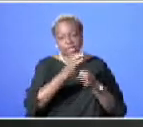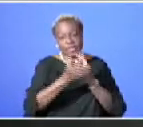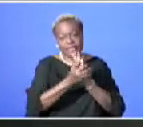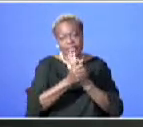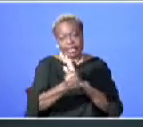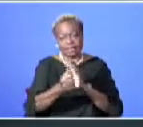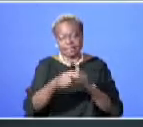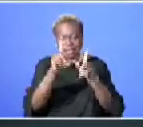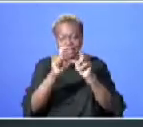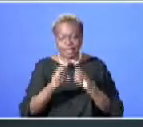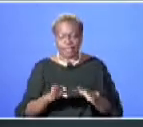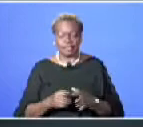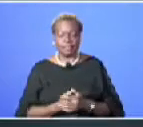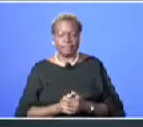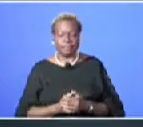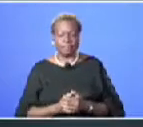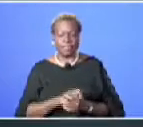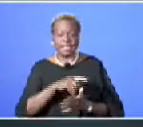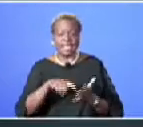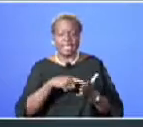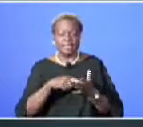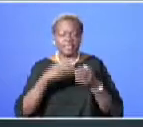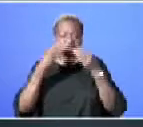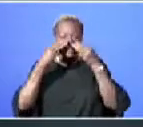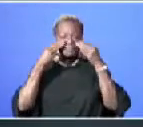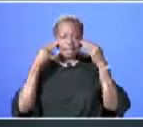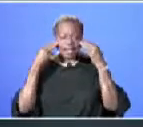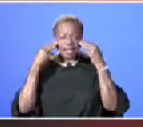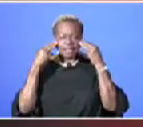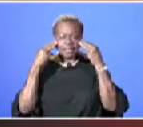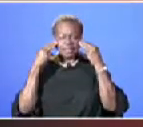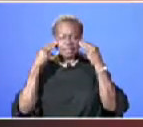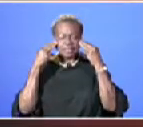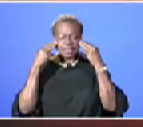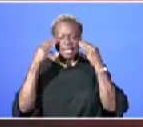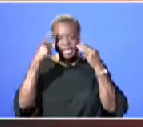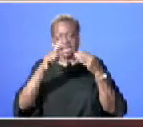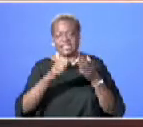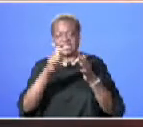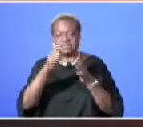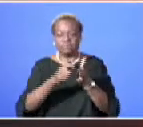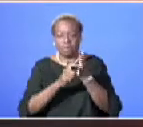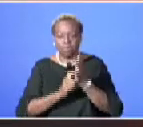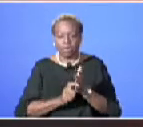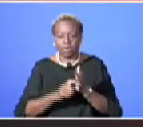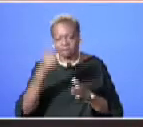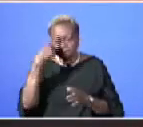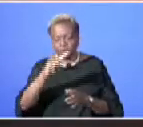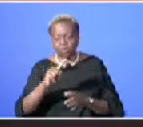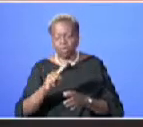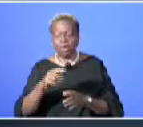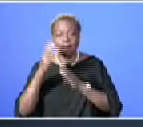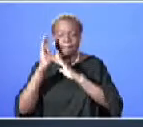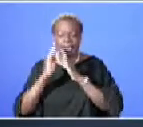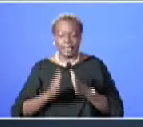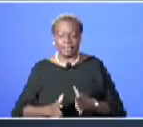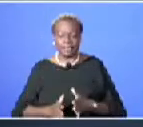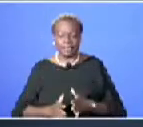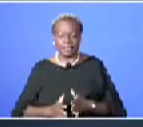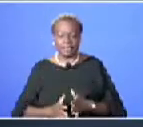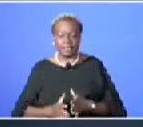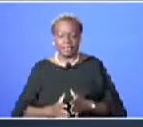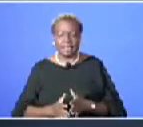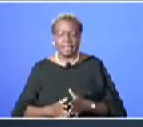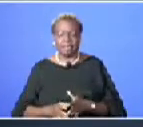test. Face masks are a new requirement for residents, and many designers are putting their skills to the test to supply